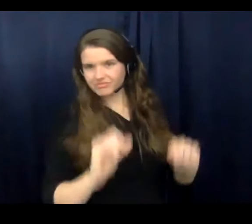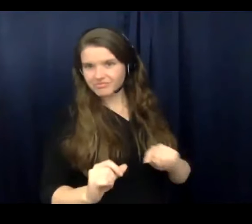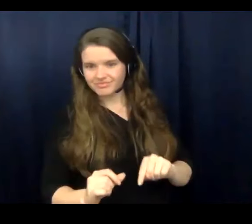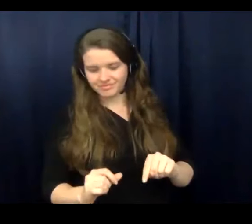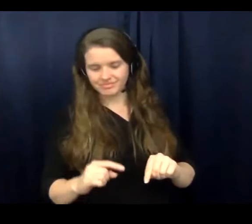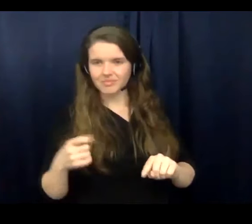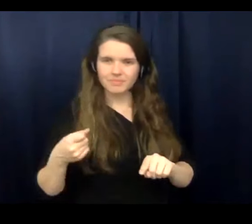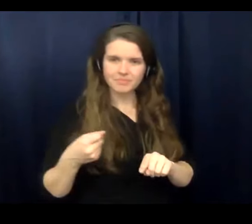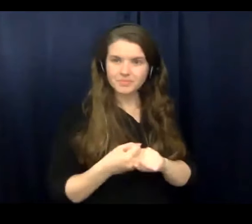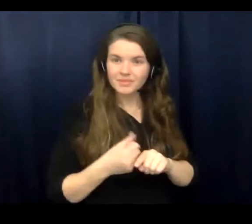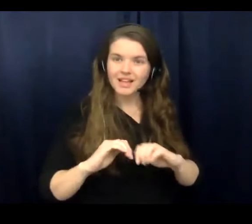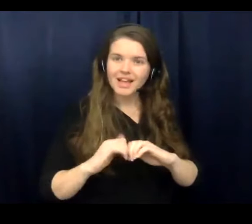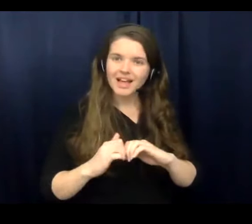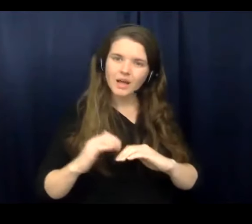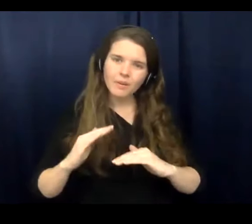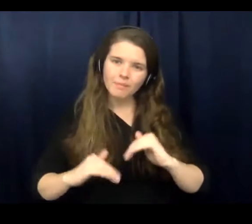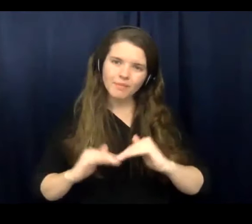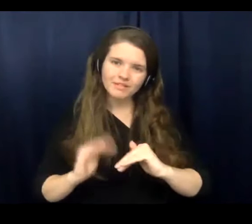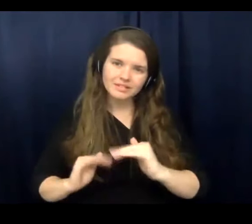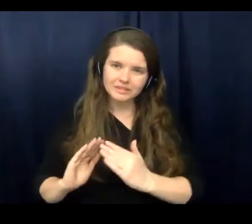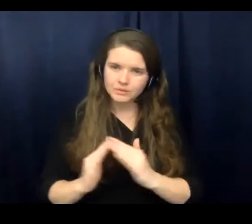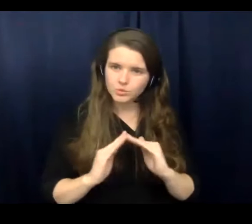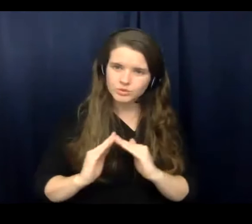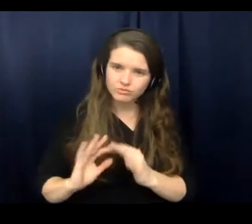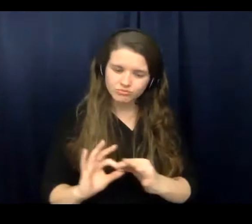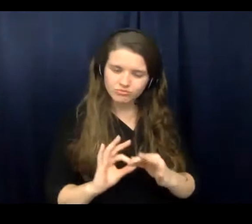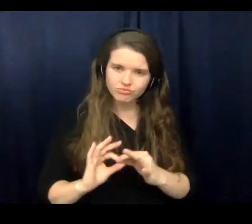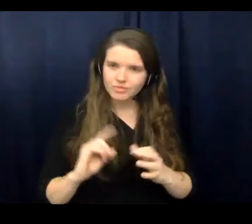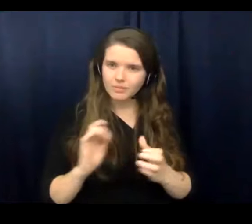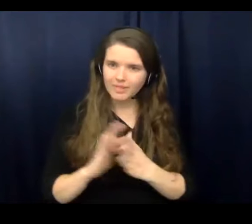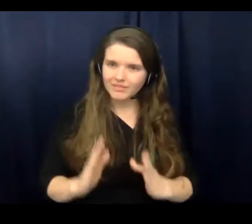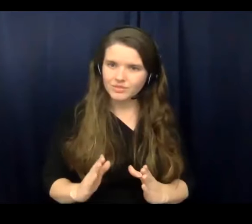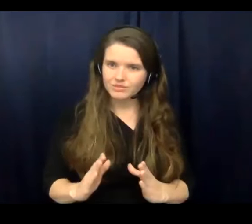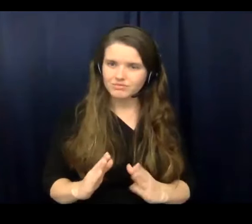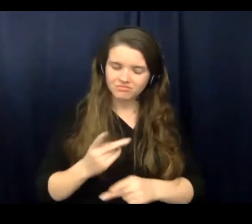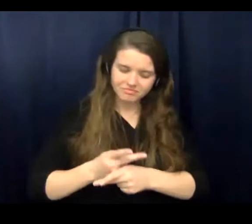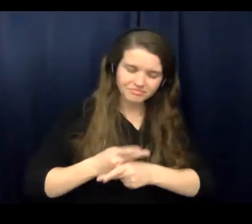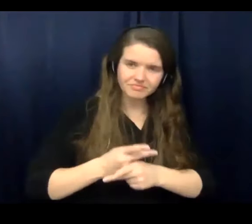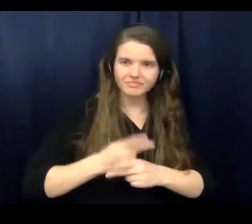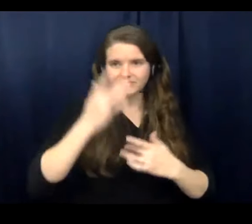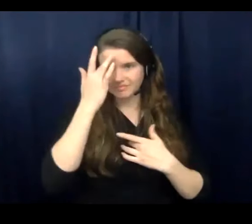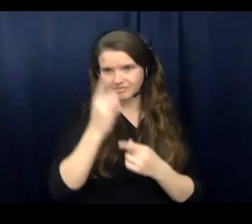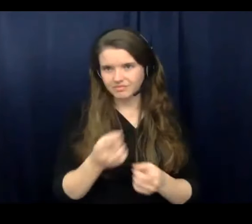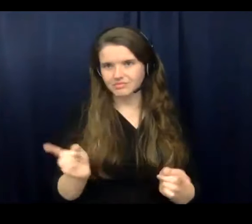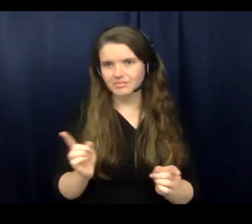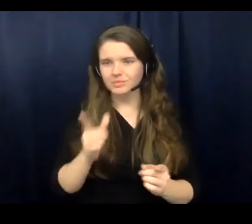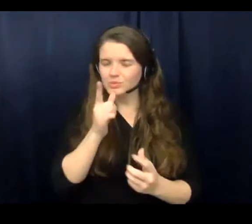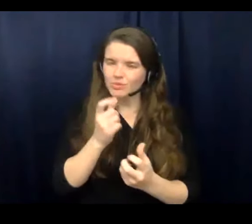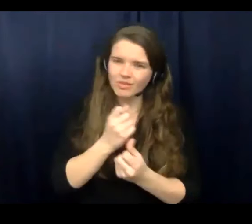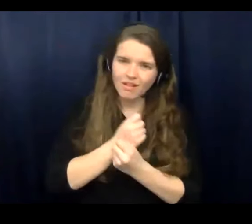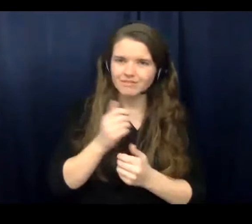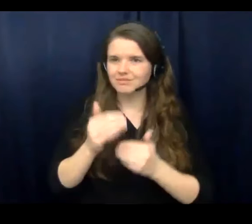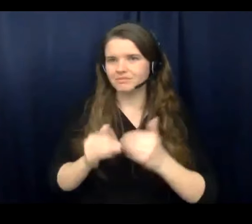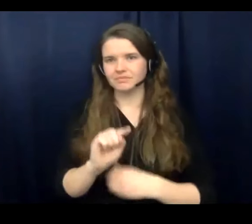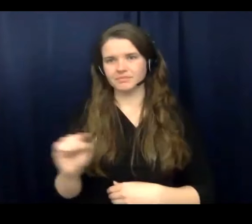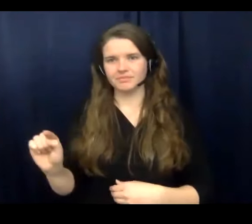By building close-knit covenant communities of believers who cared for the sick in their community, who loved their neighbor, who went out of their way